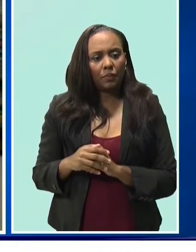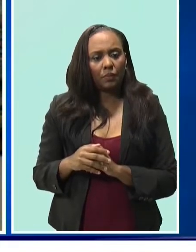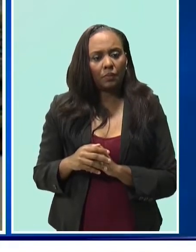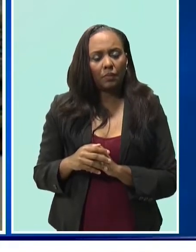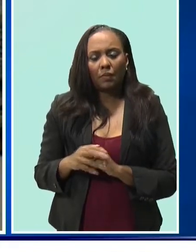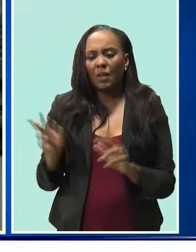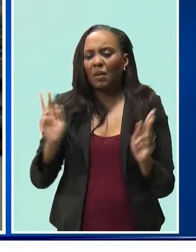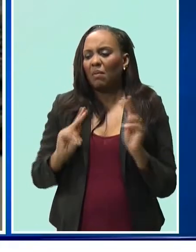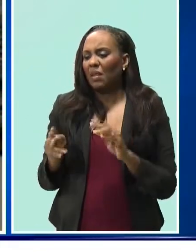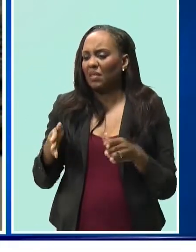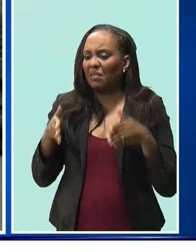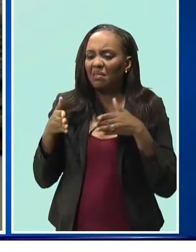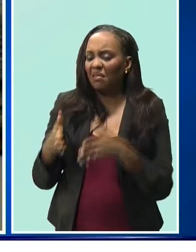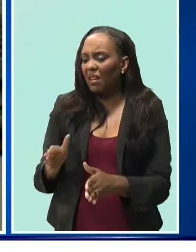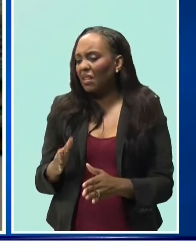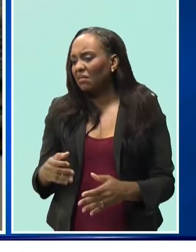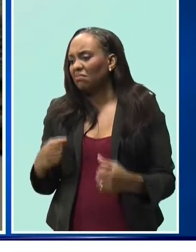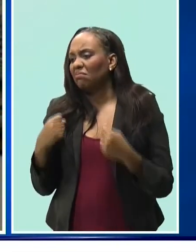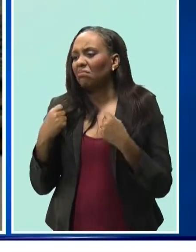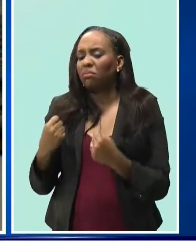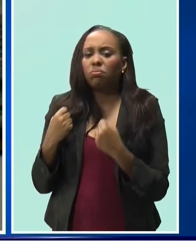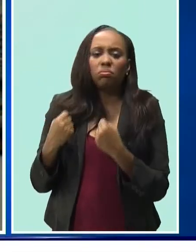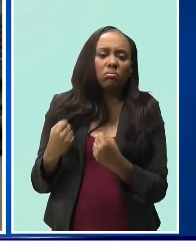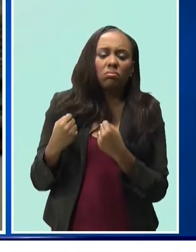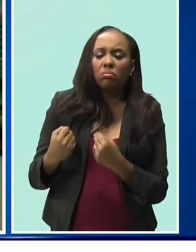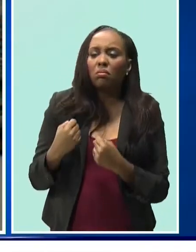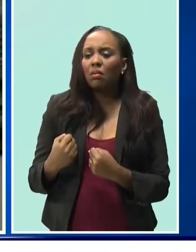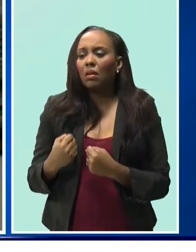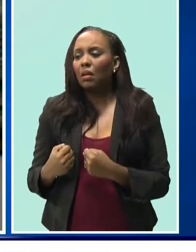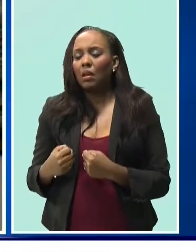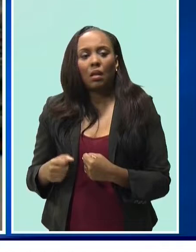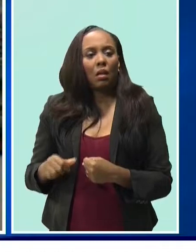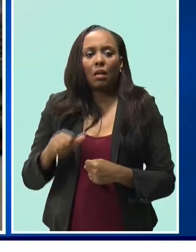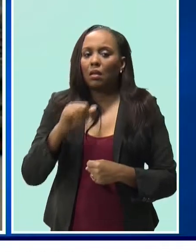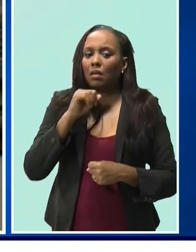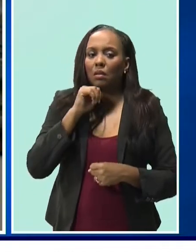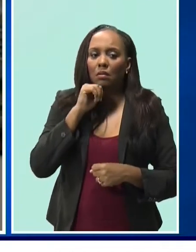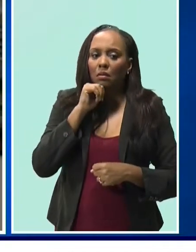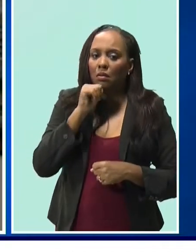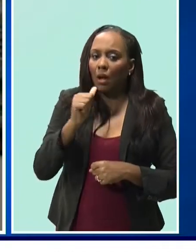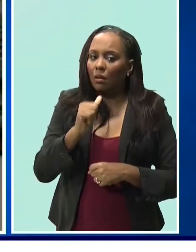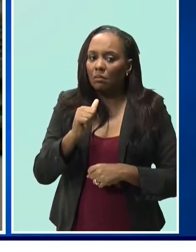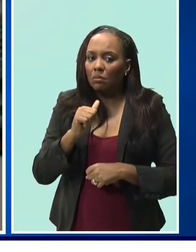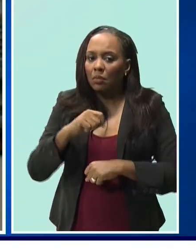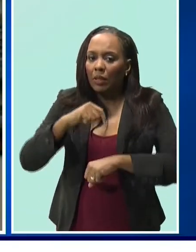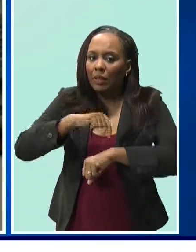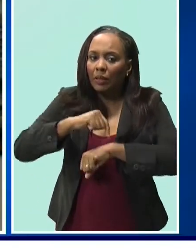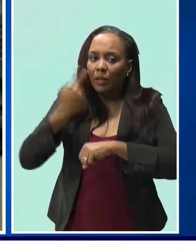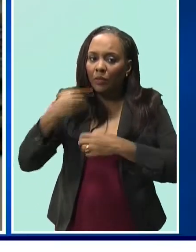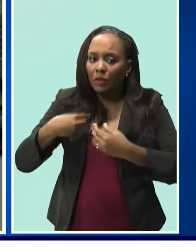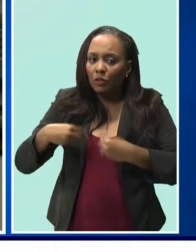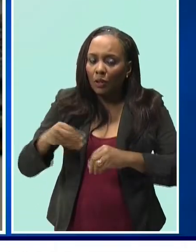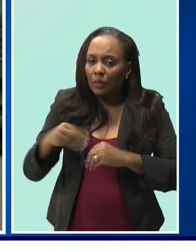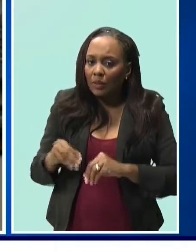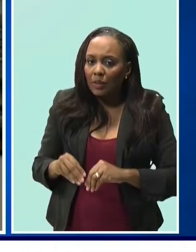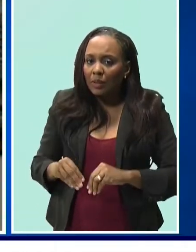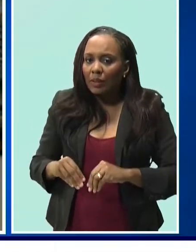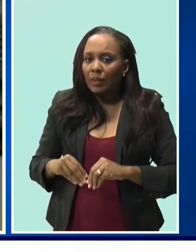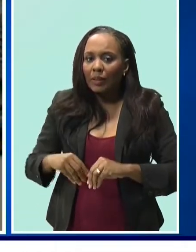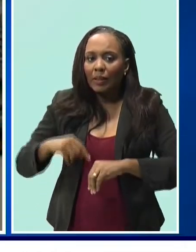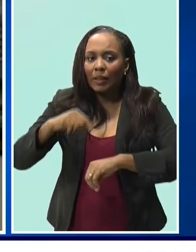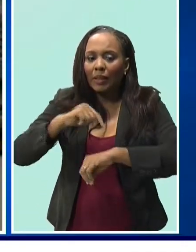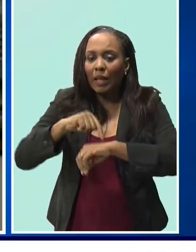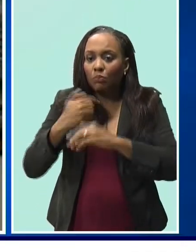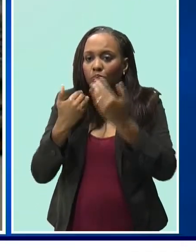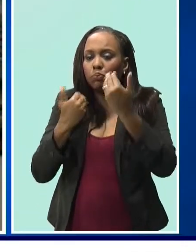on the street outside of the time that they're allocated for shopping, outside of the times that they are supposed to be